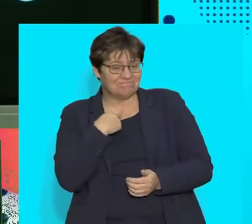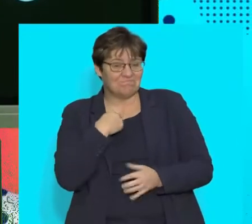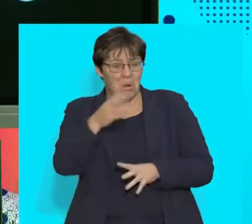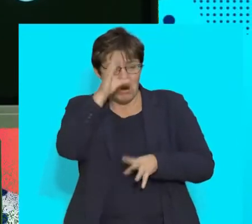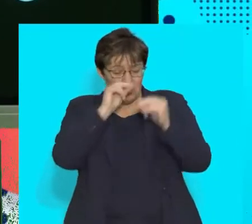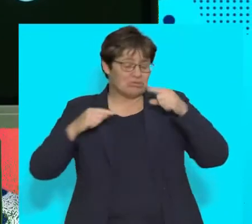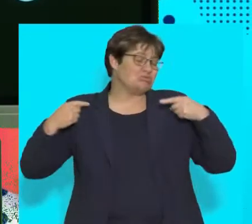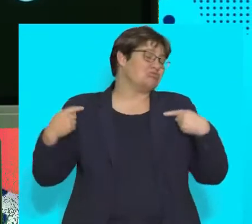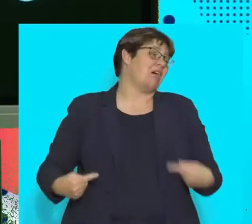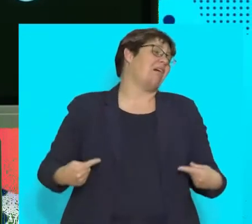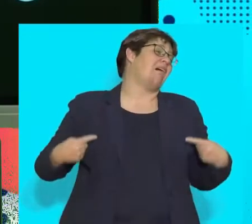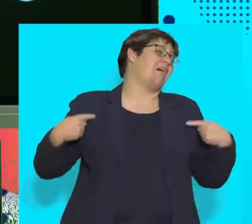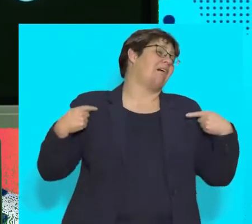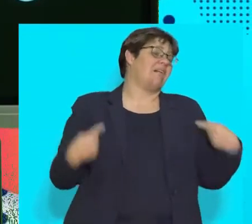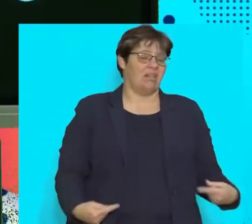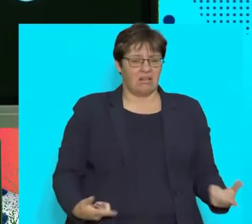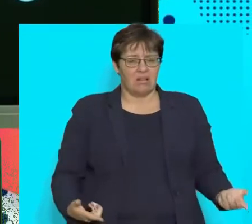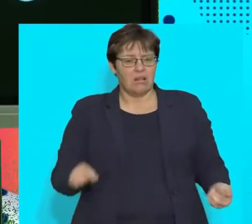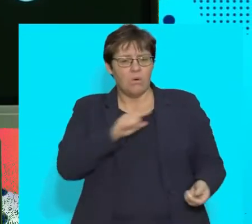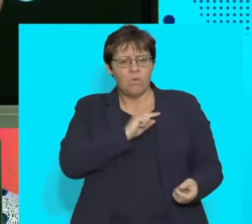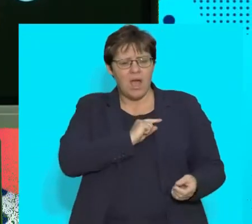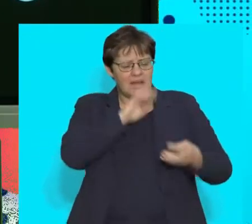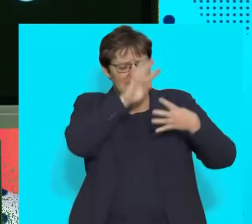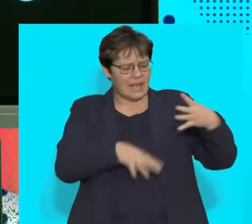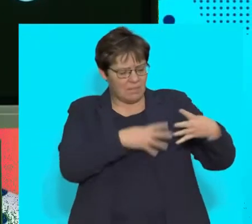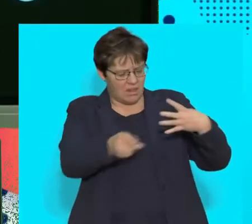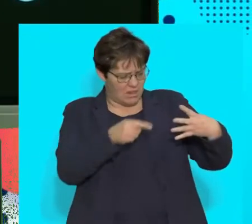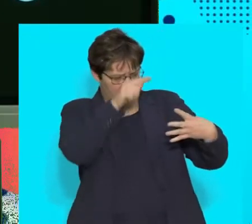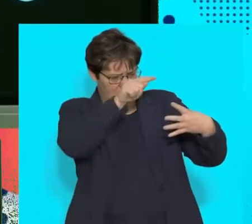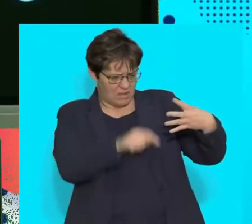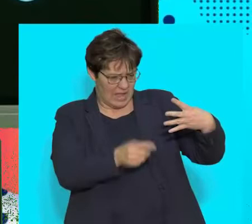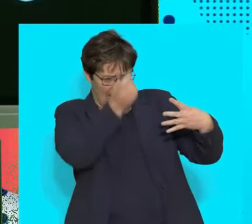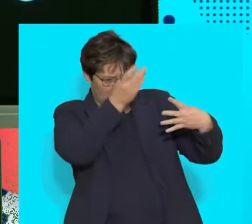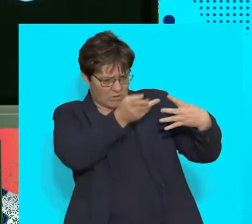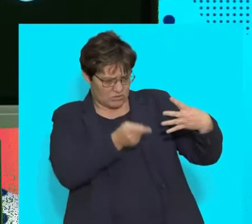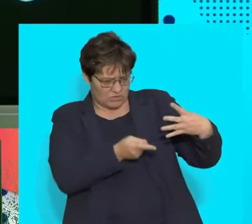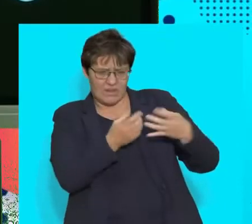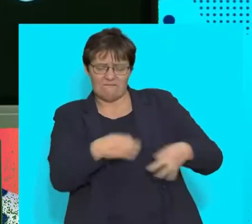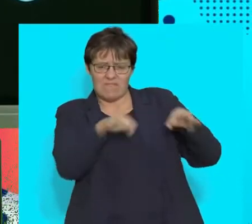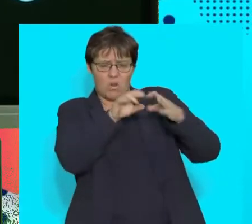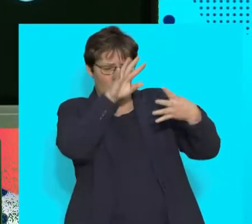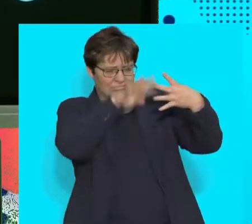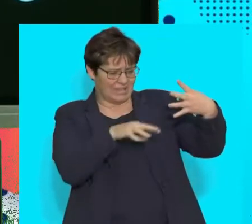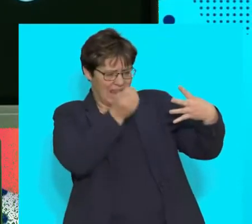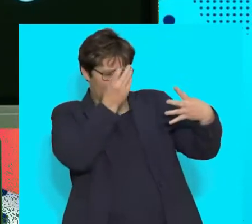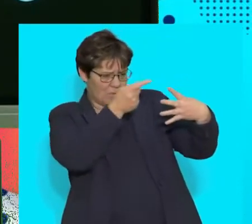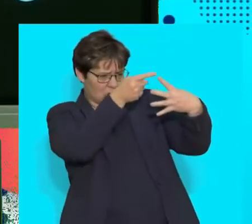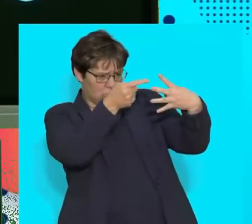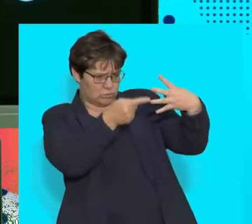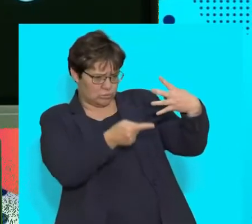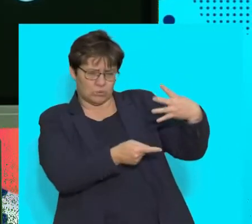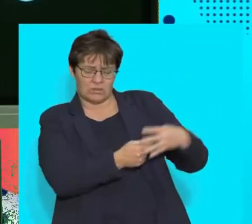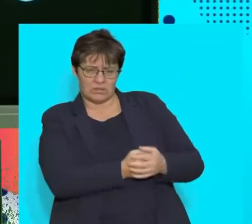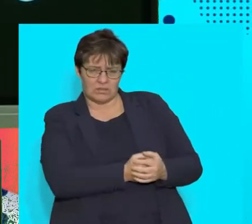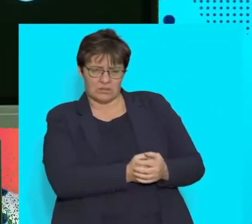lot of learners struggle with, because on a table of values, they're given a whole lot of data, and